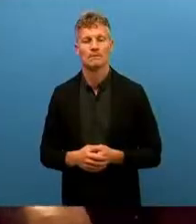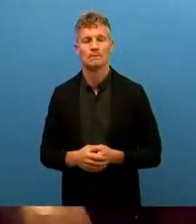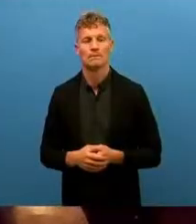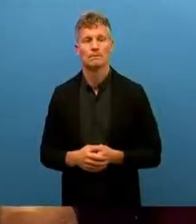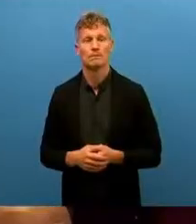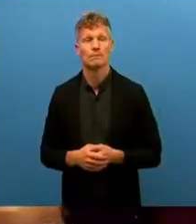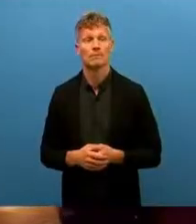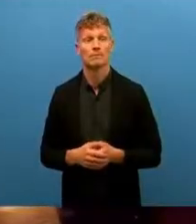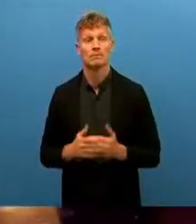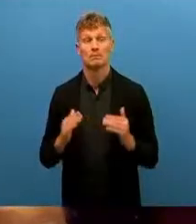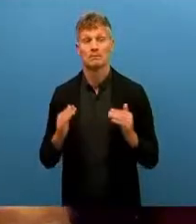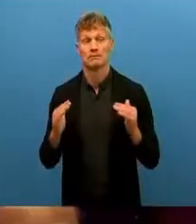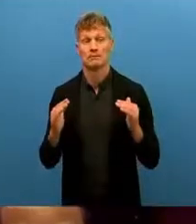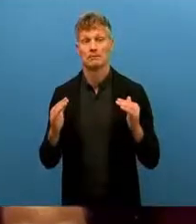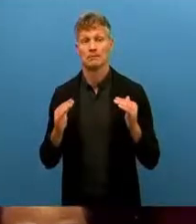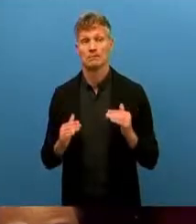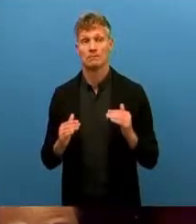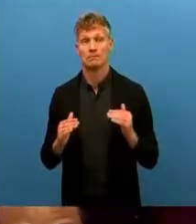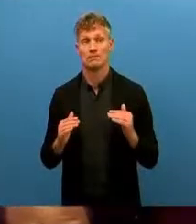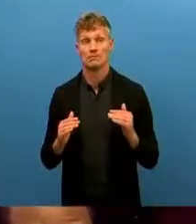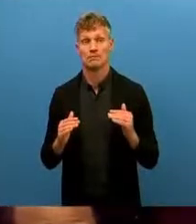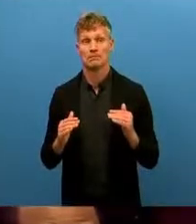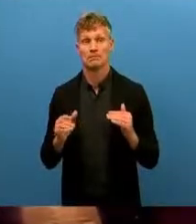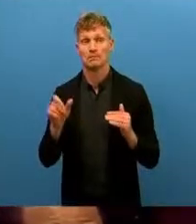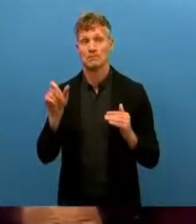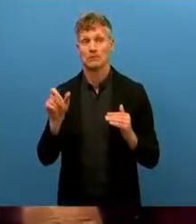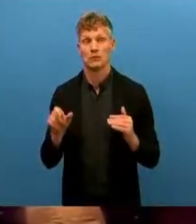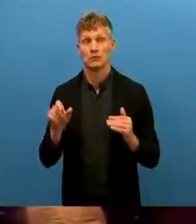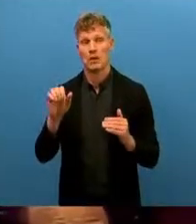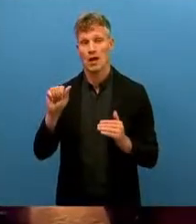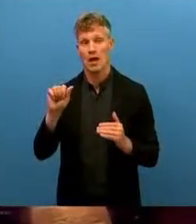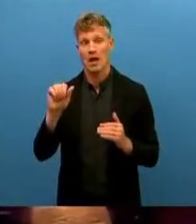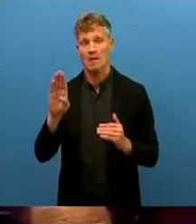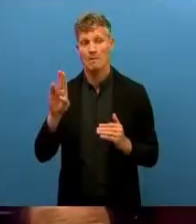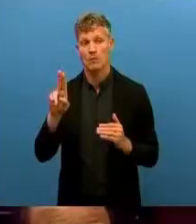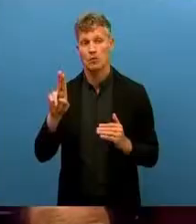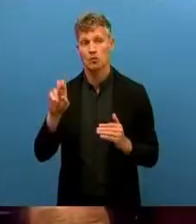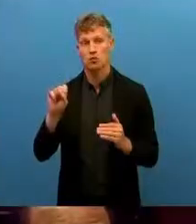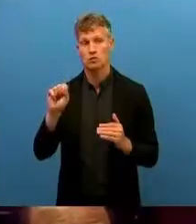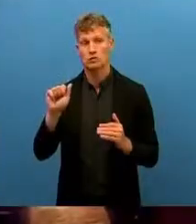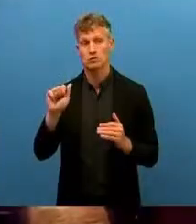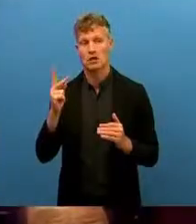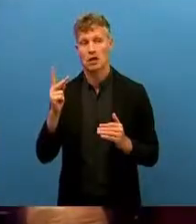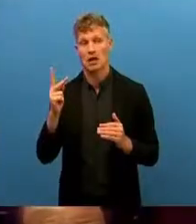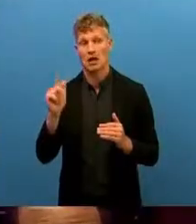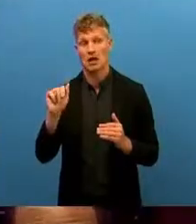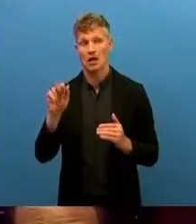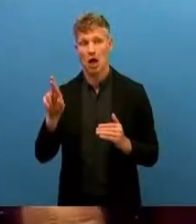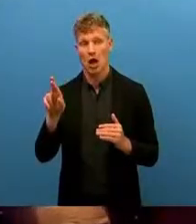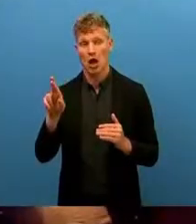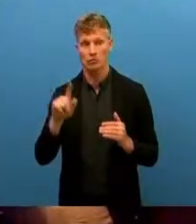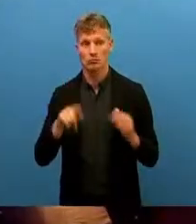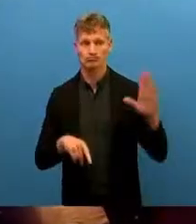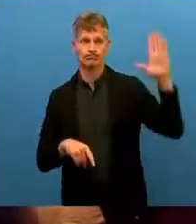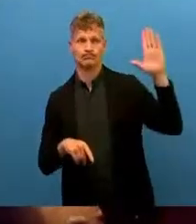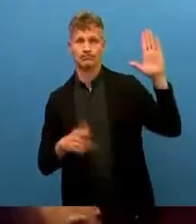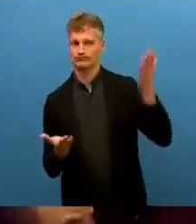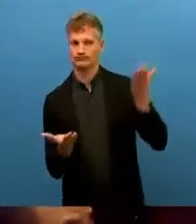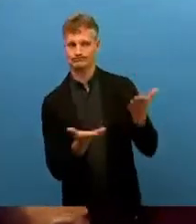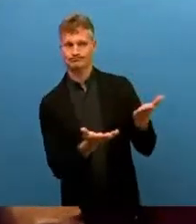Is Nasser Abusakar? Okay, please.